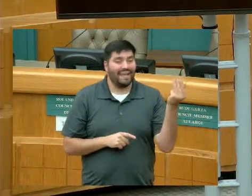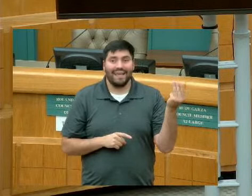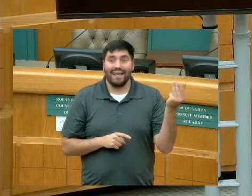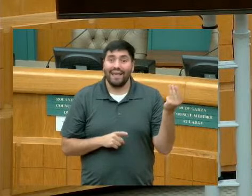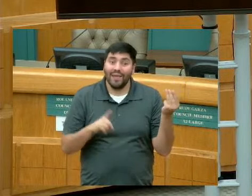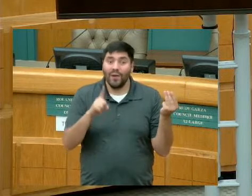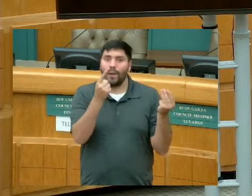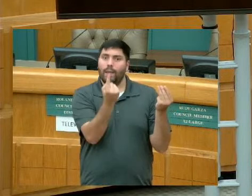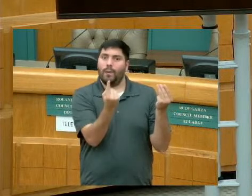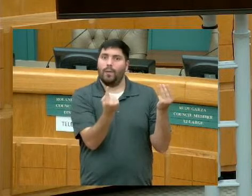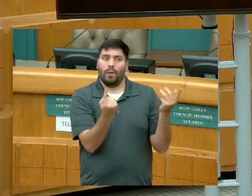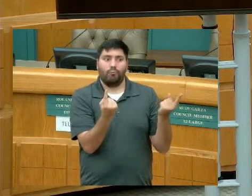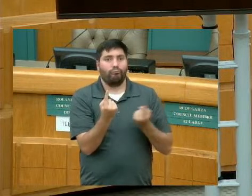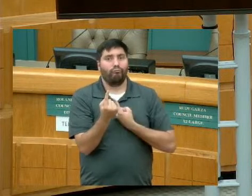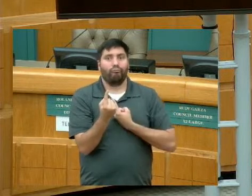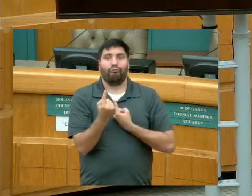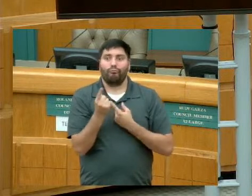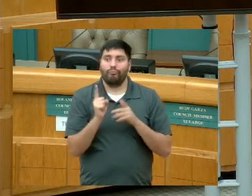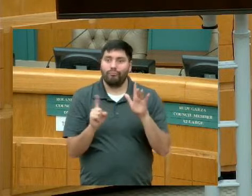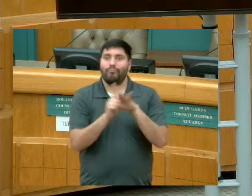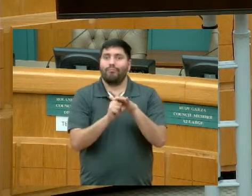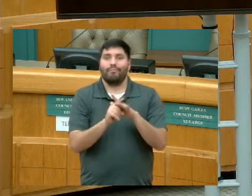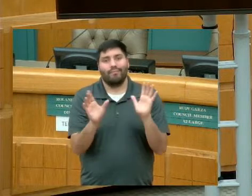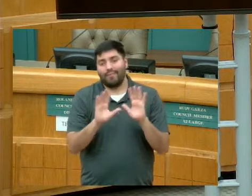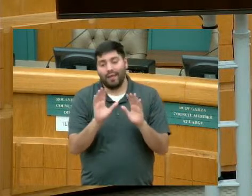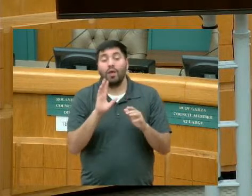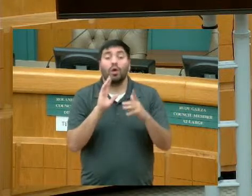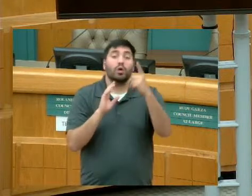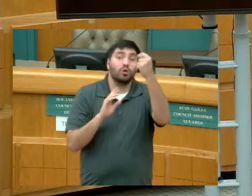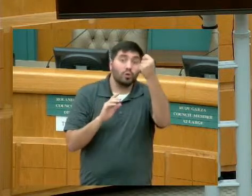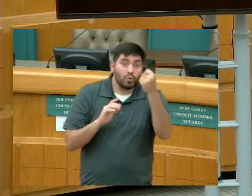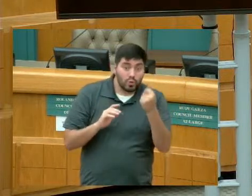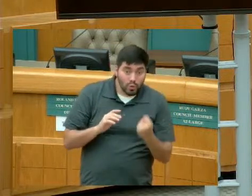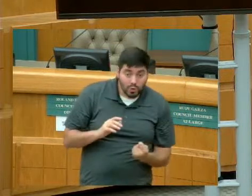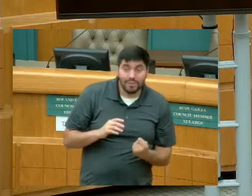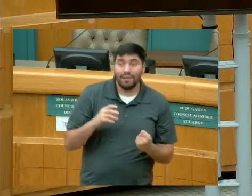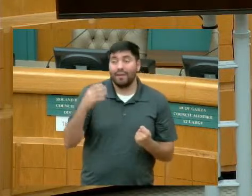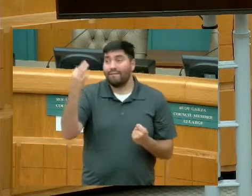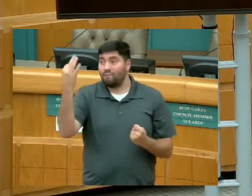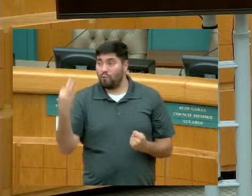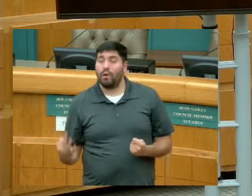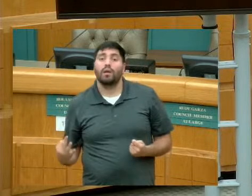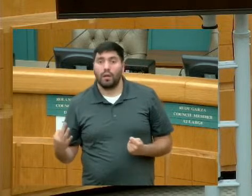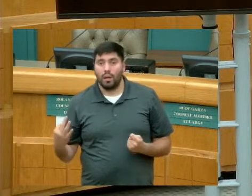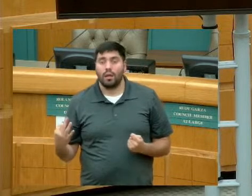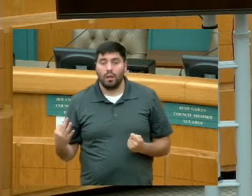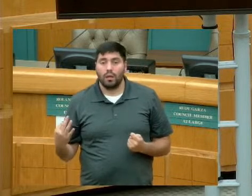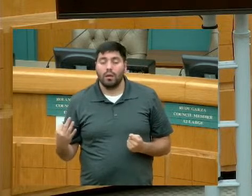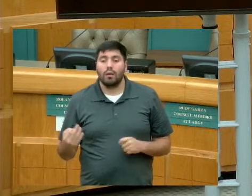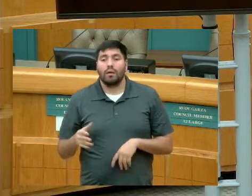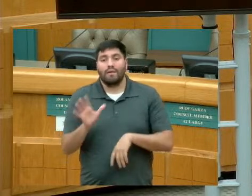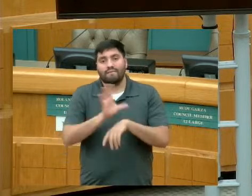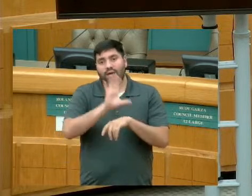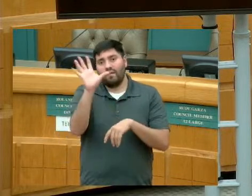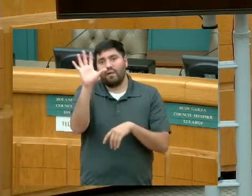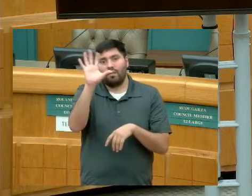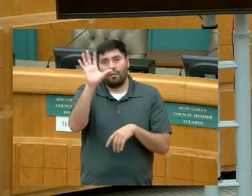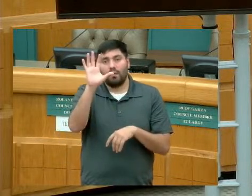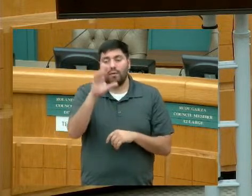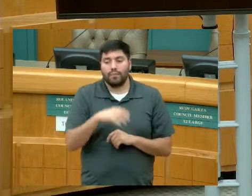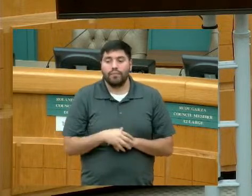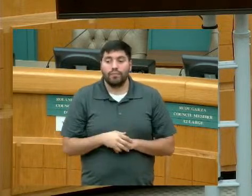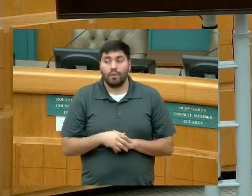and you're all lonely. Because we'll be here Tuesday and Friday at 5